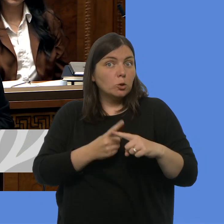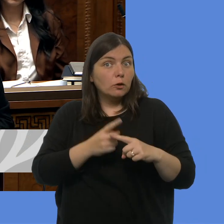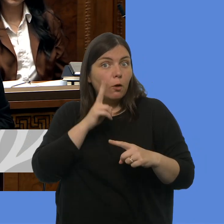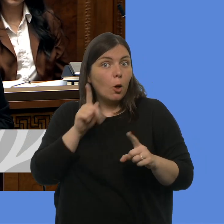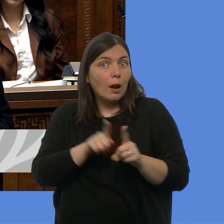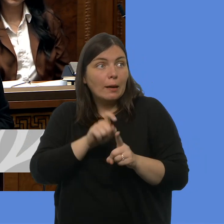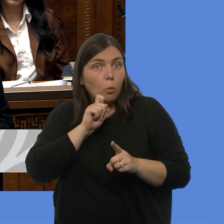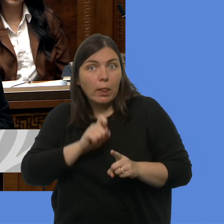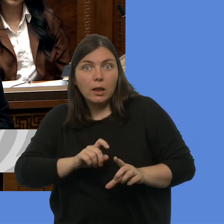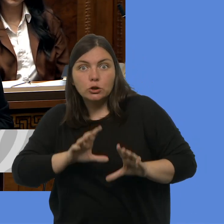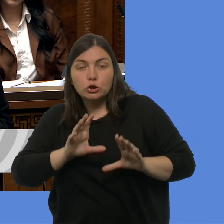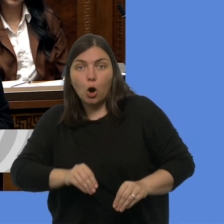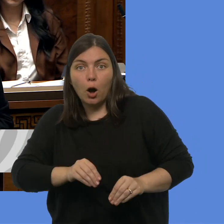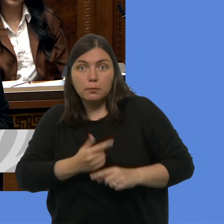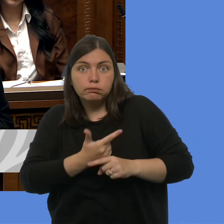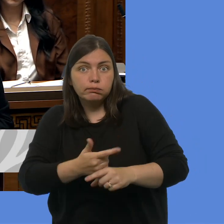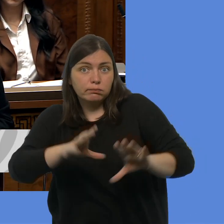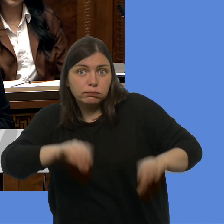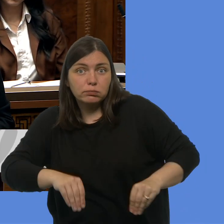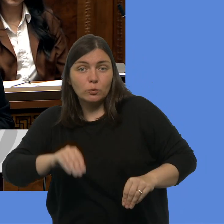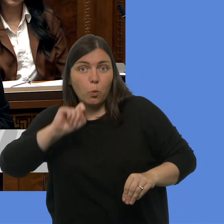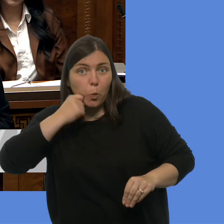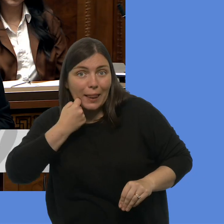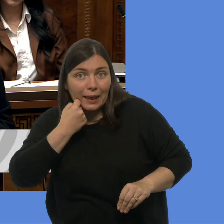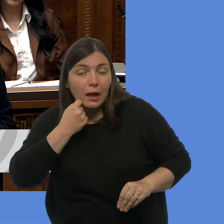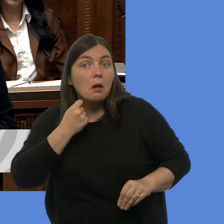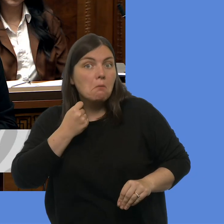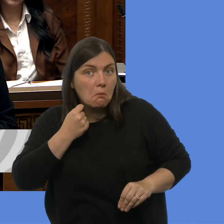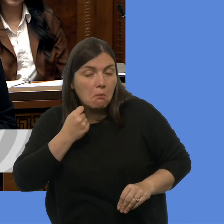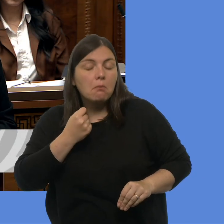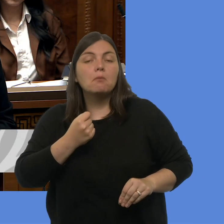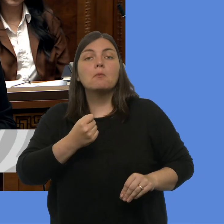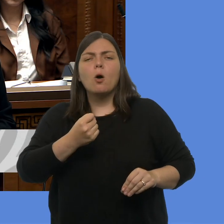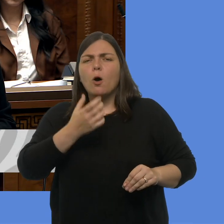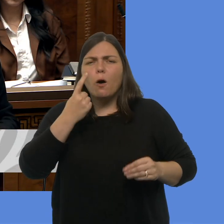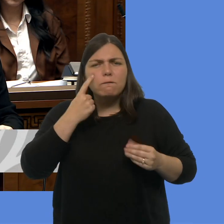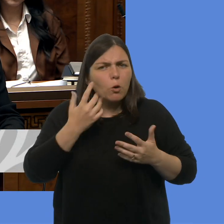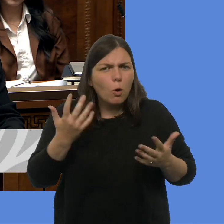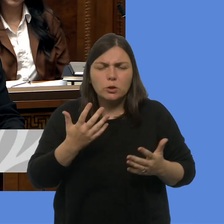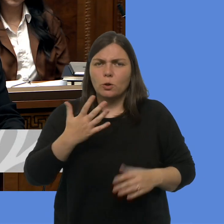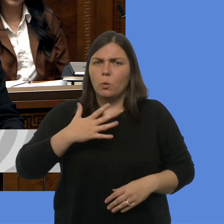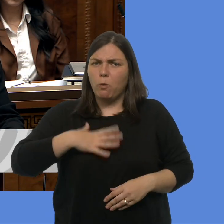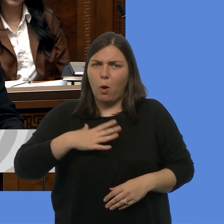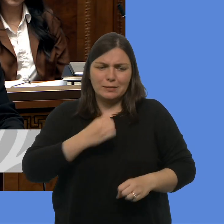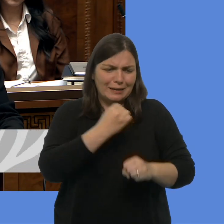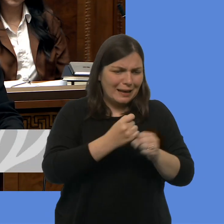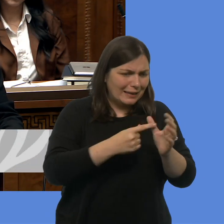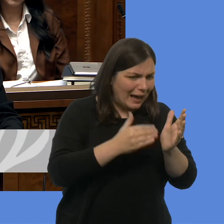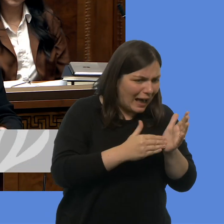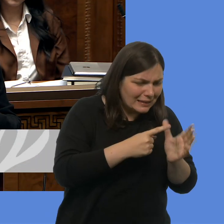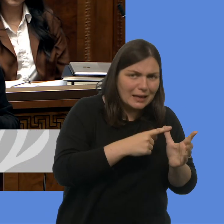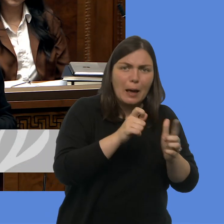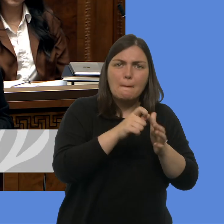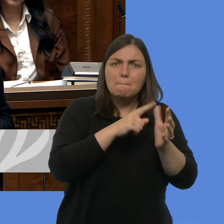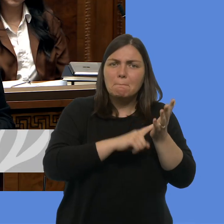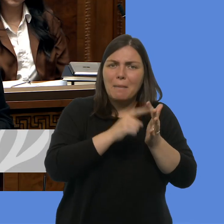much welcome, the return of the Palestinian and Israeli political prisoners and hostages being reunited with families. But I